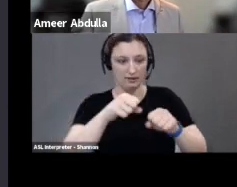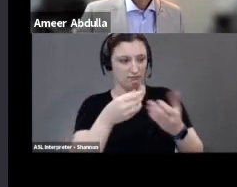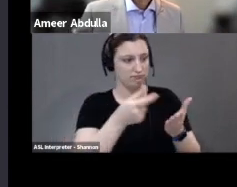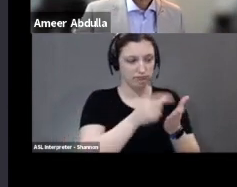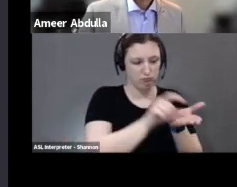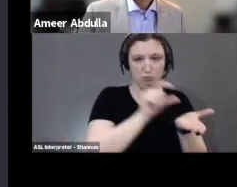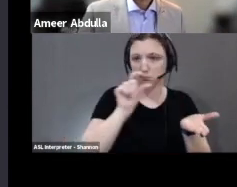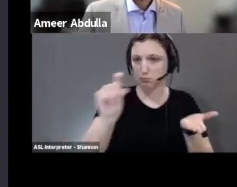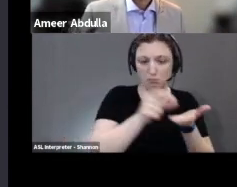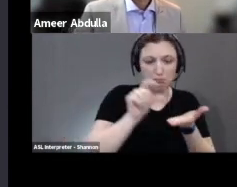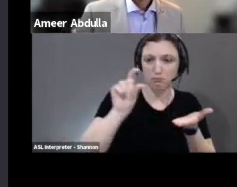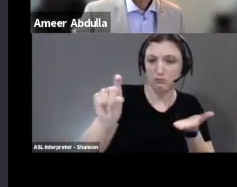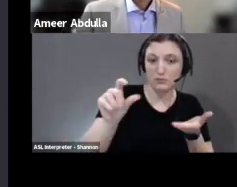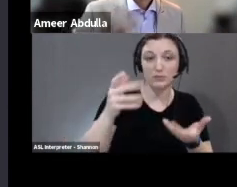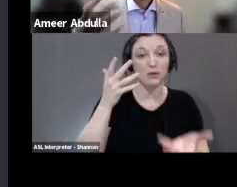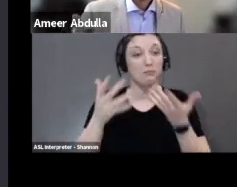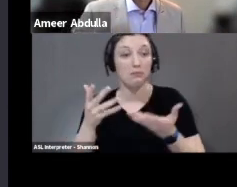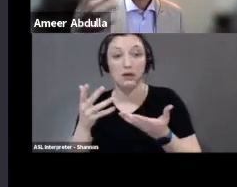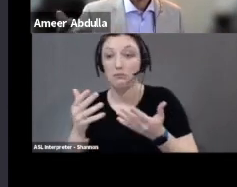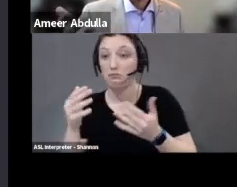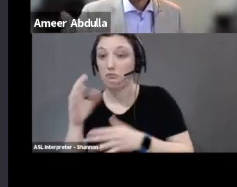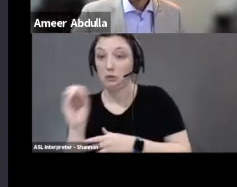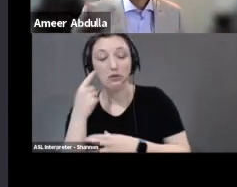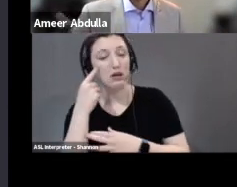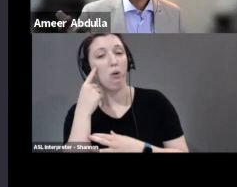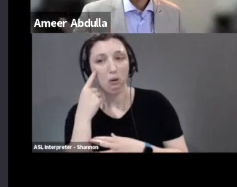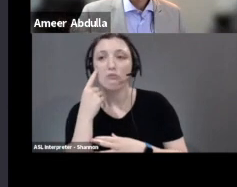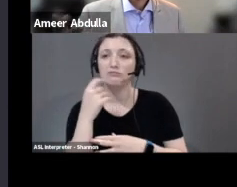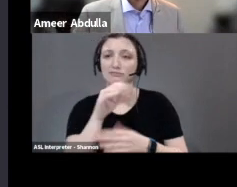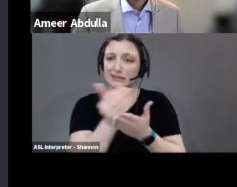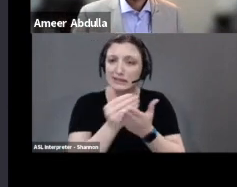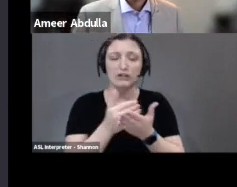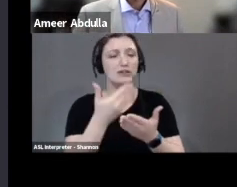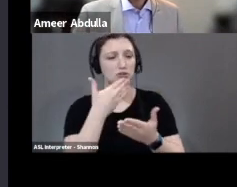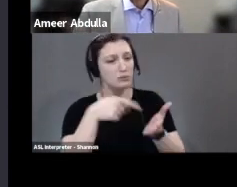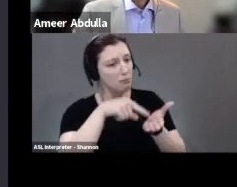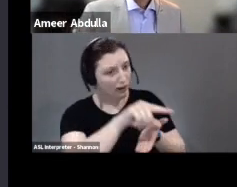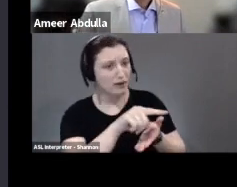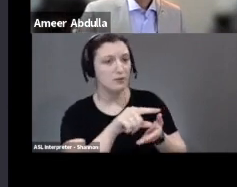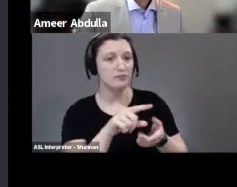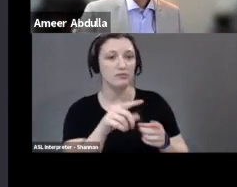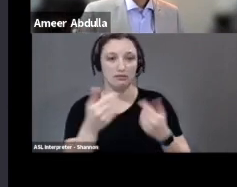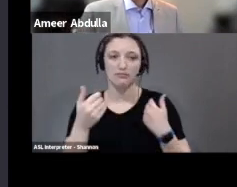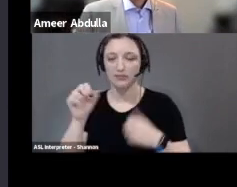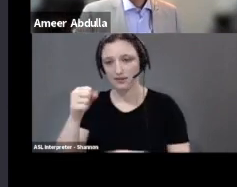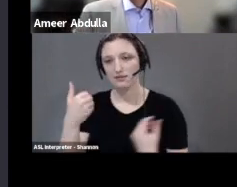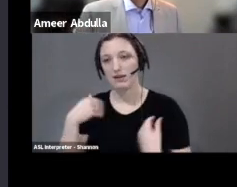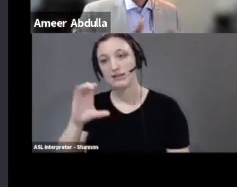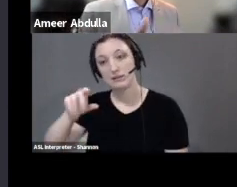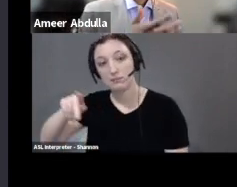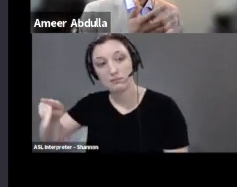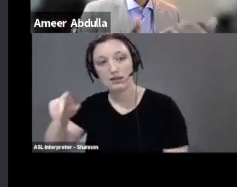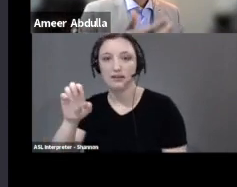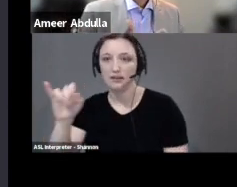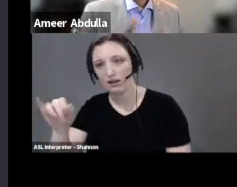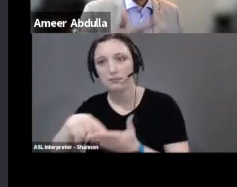it might be worth it for the company to pay a salary, and yeah, you got CPP and EI to pay, but your employee might be better off because